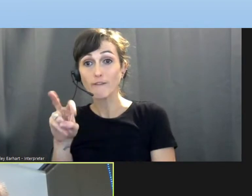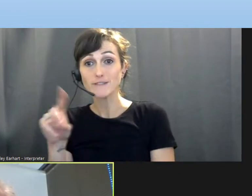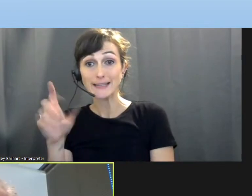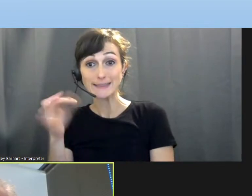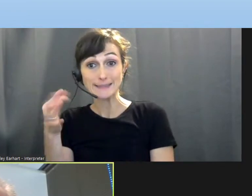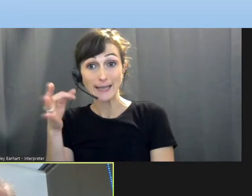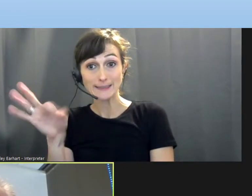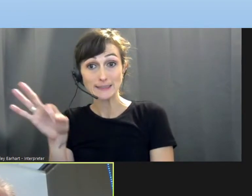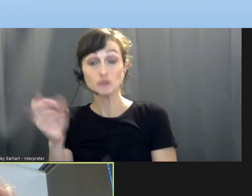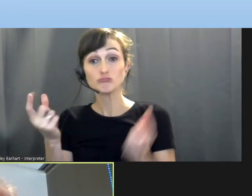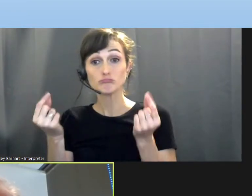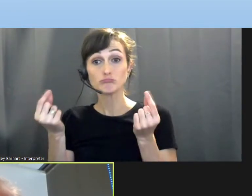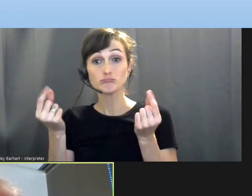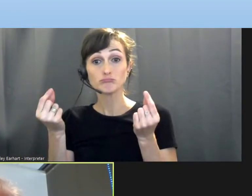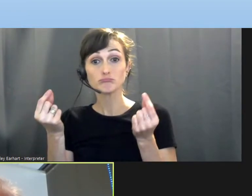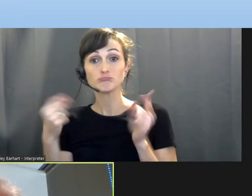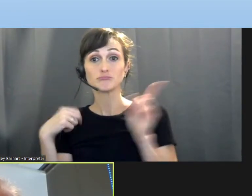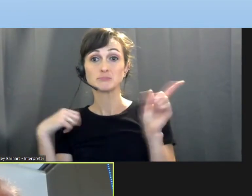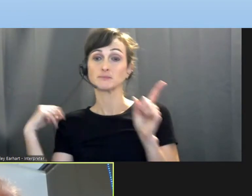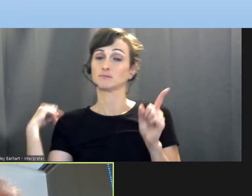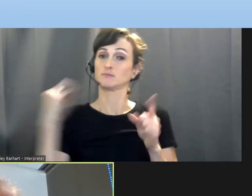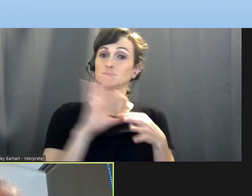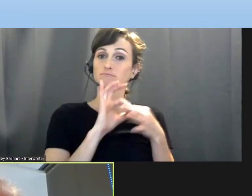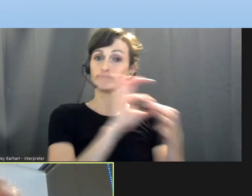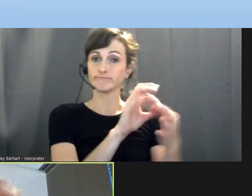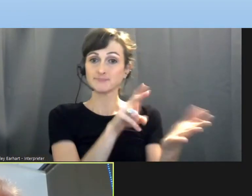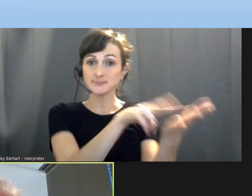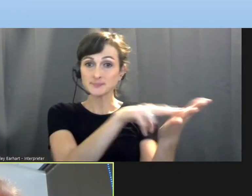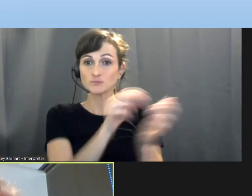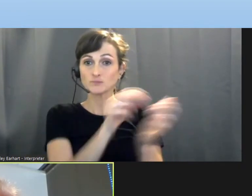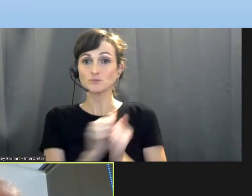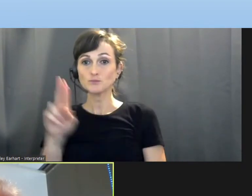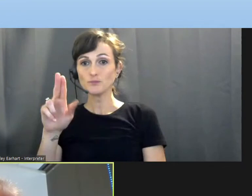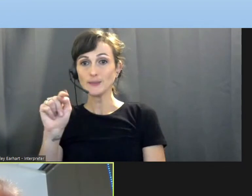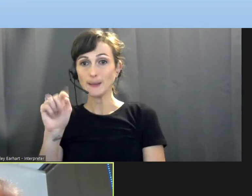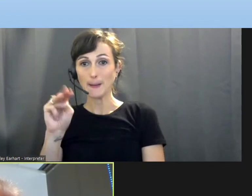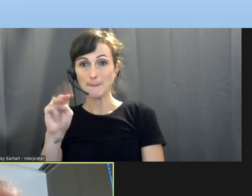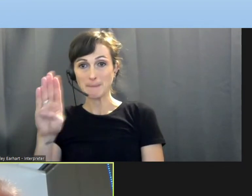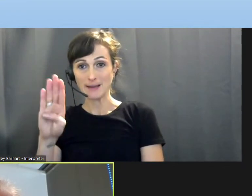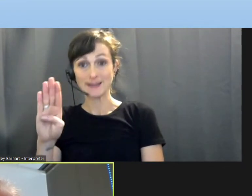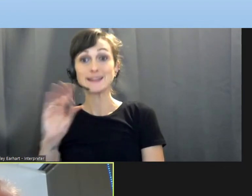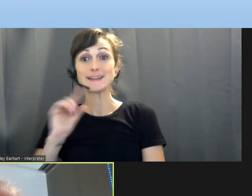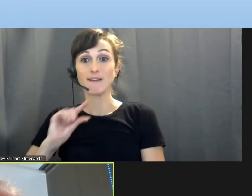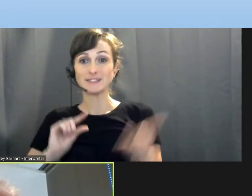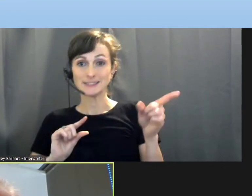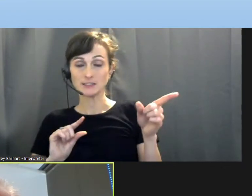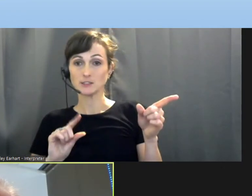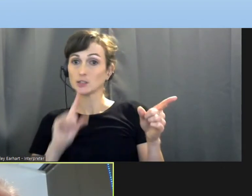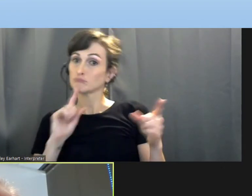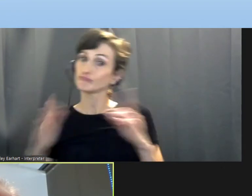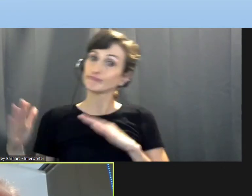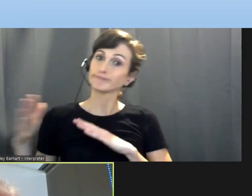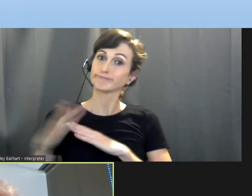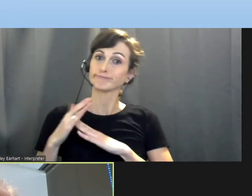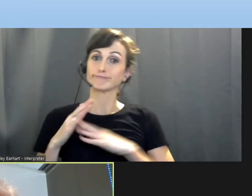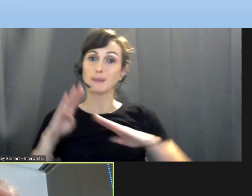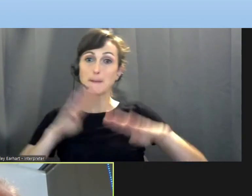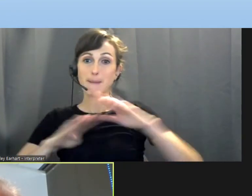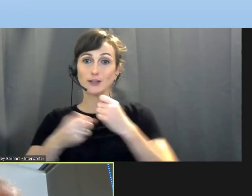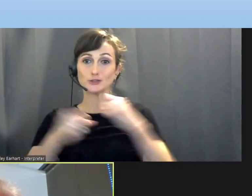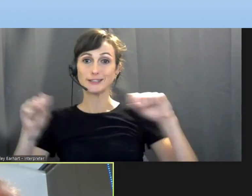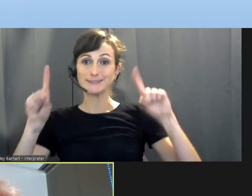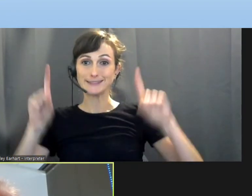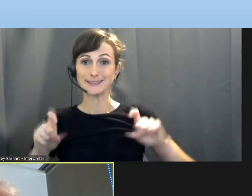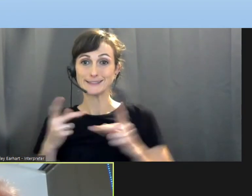we contracted with UTMB in Galveston. It's a lab. It's one of the top biosafety testing facilities